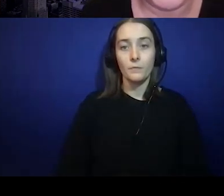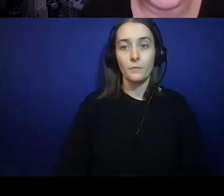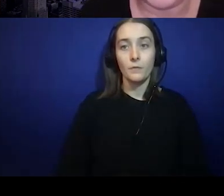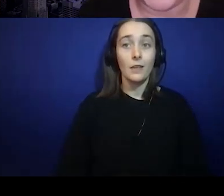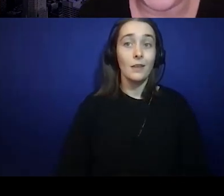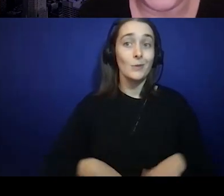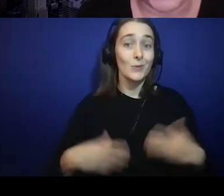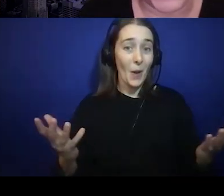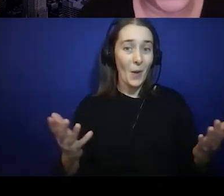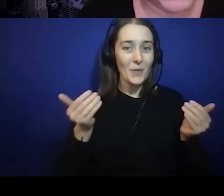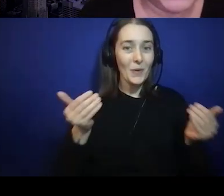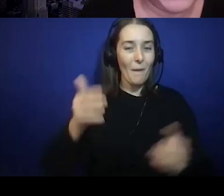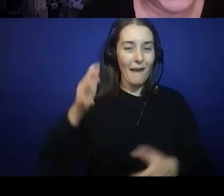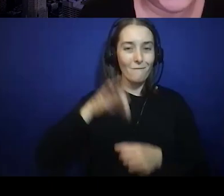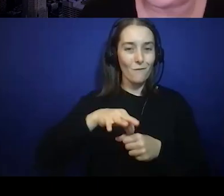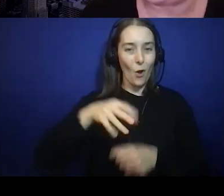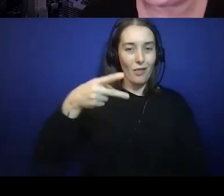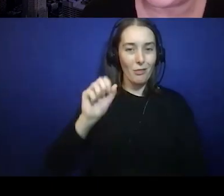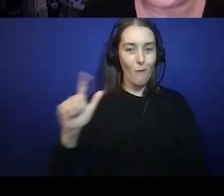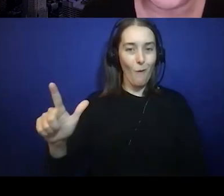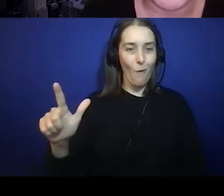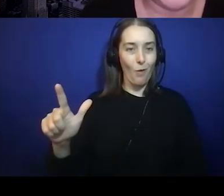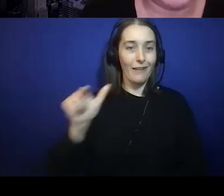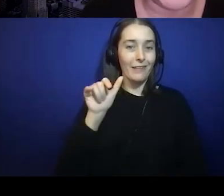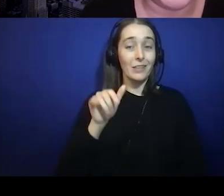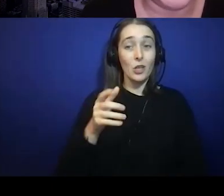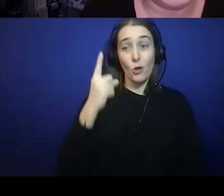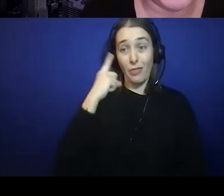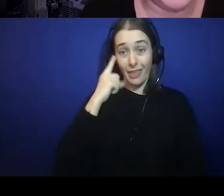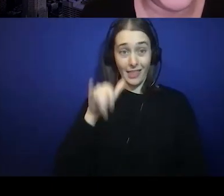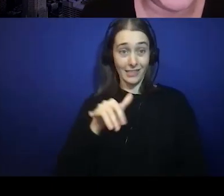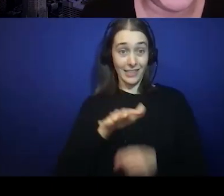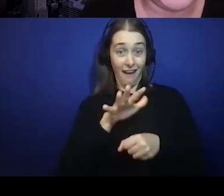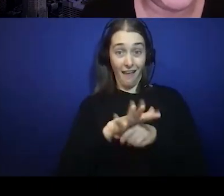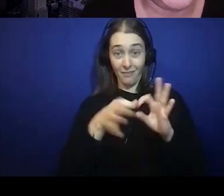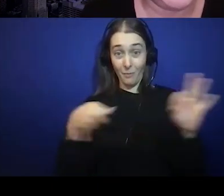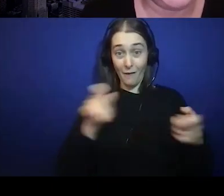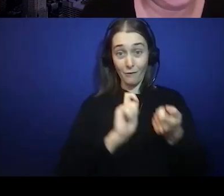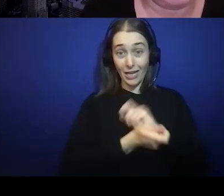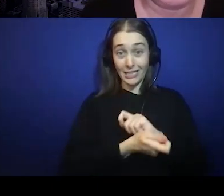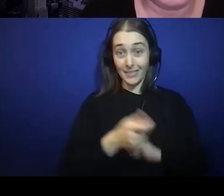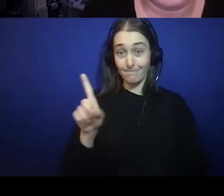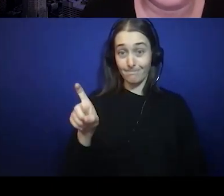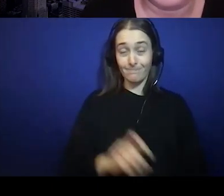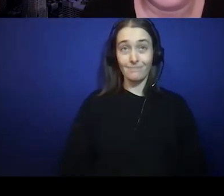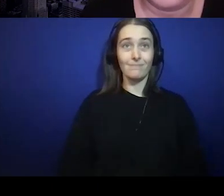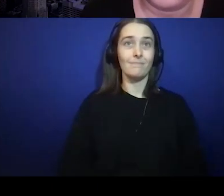So please vote in this poll. Do you think that this is sufficient paraphrasing?